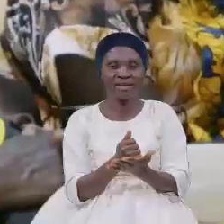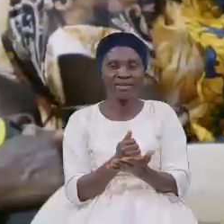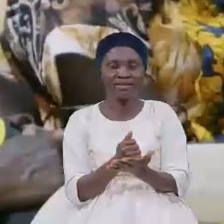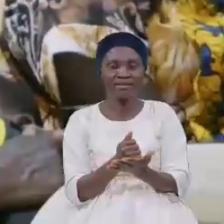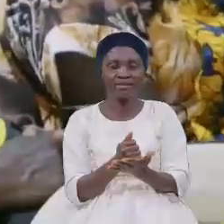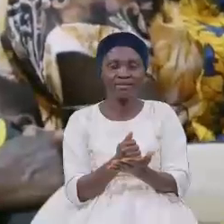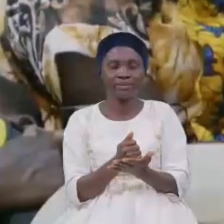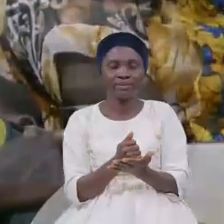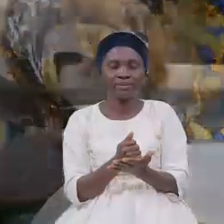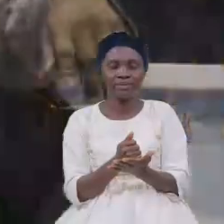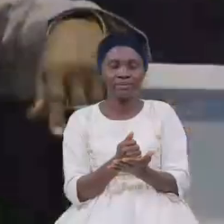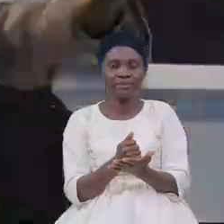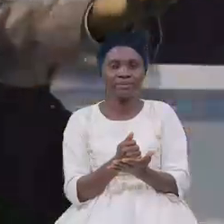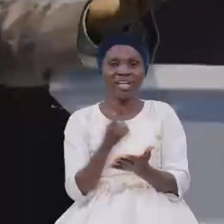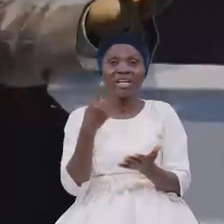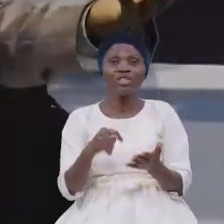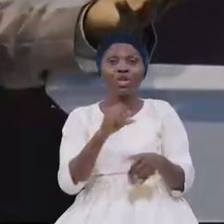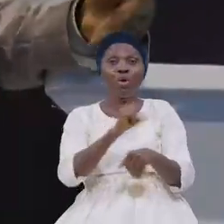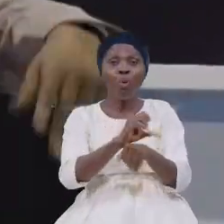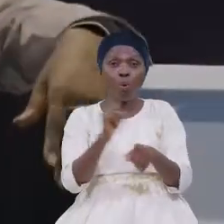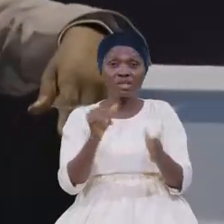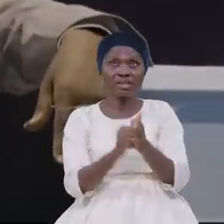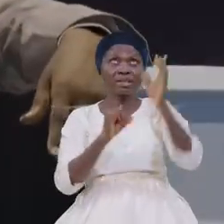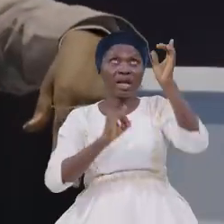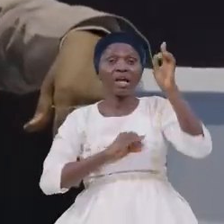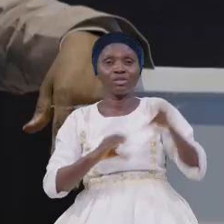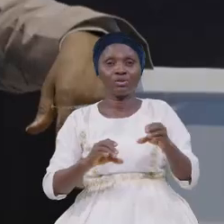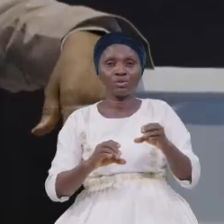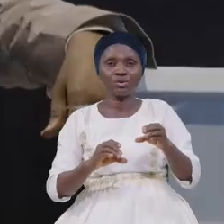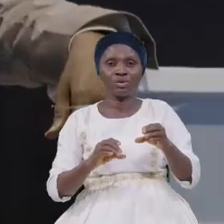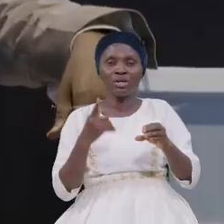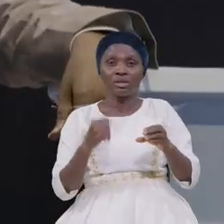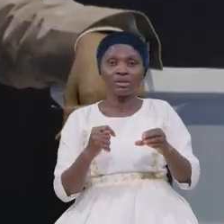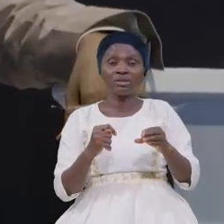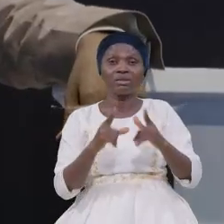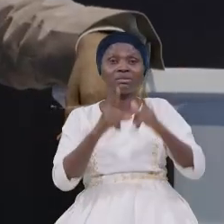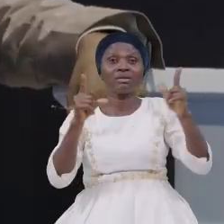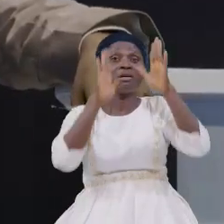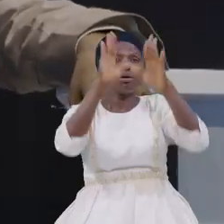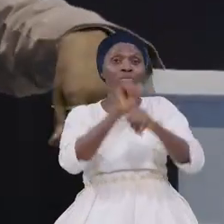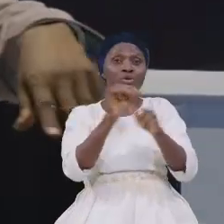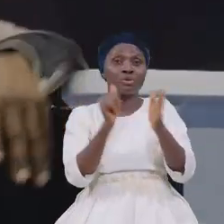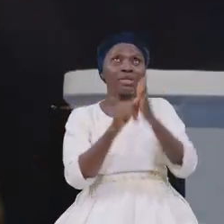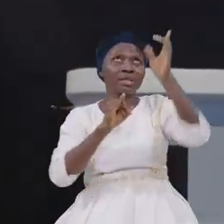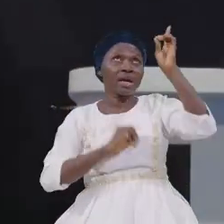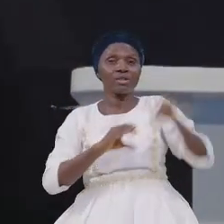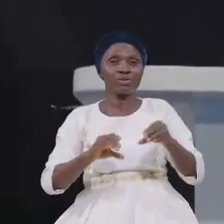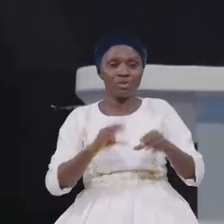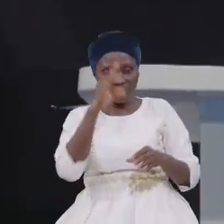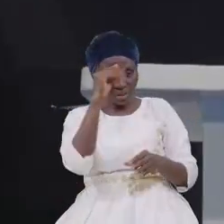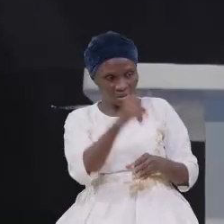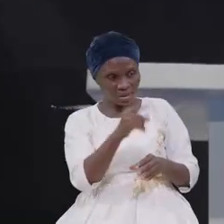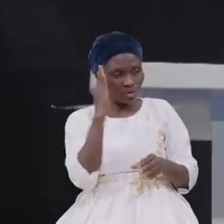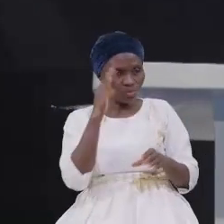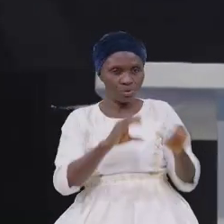Yeah. The works that I did, exploits, the works that I did, he shall do also. And